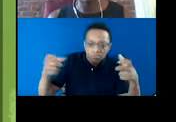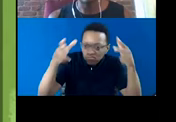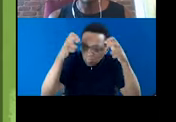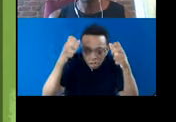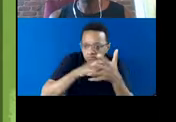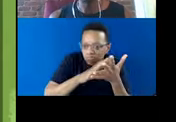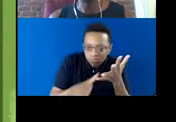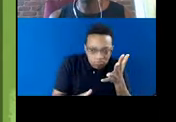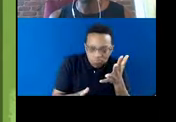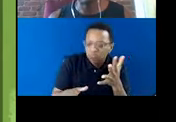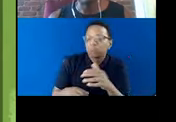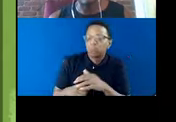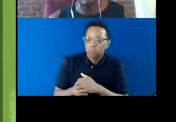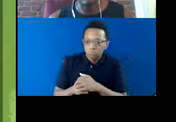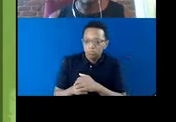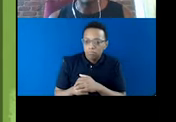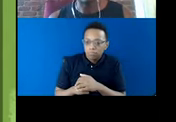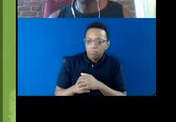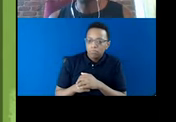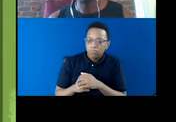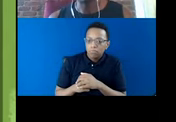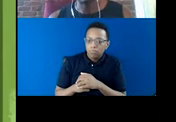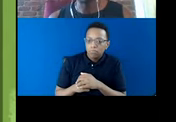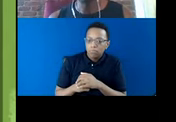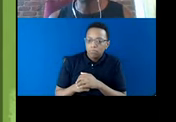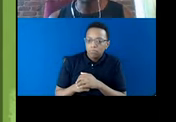And then in one of the most famous